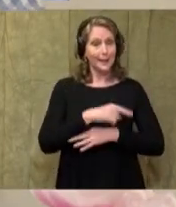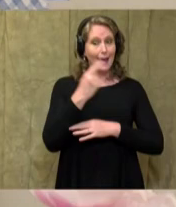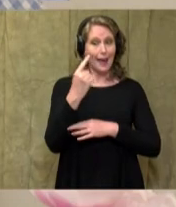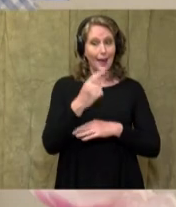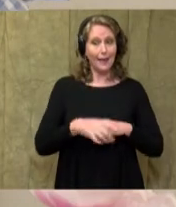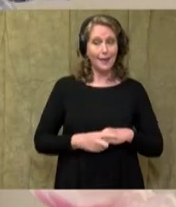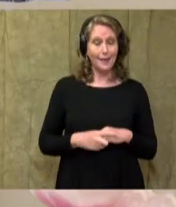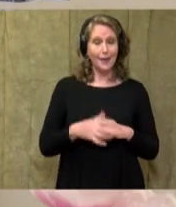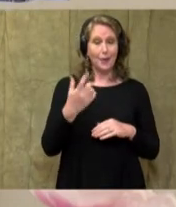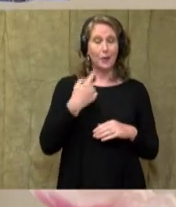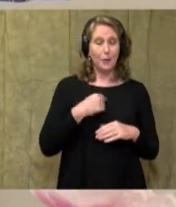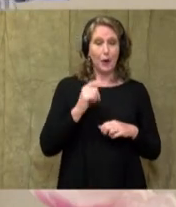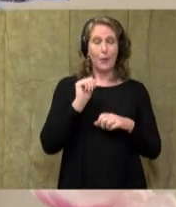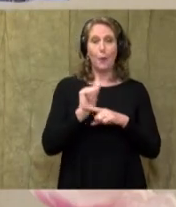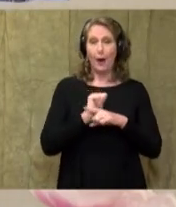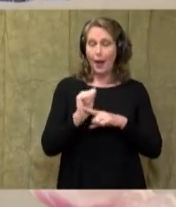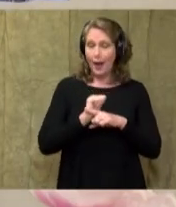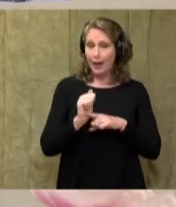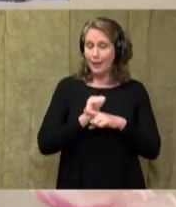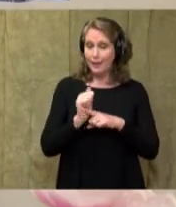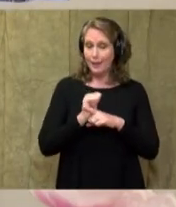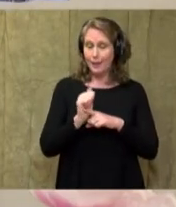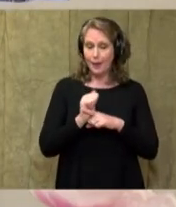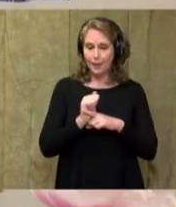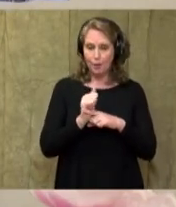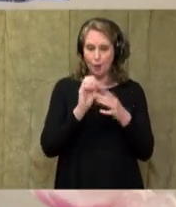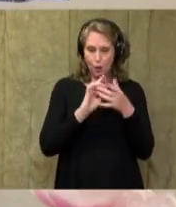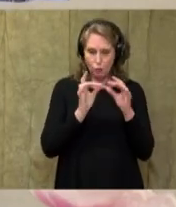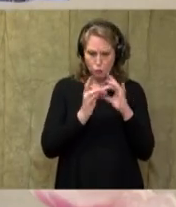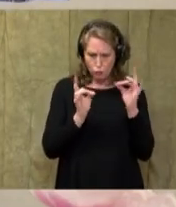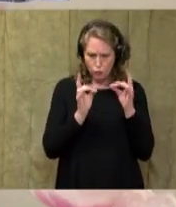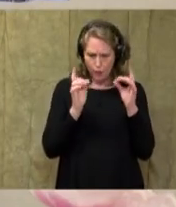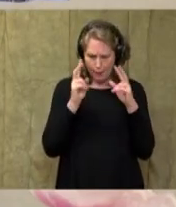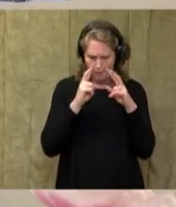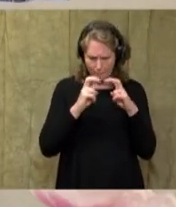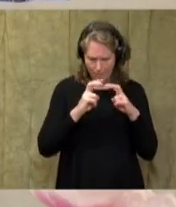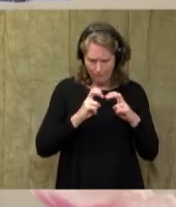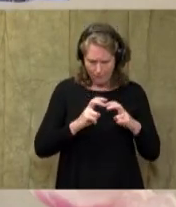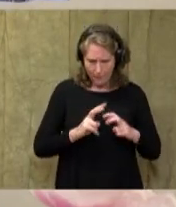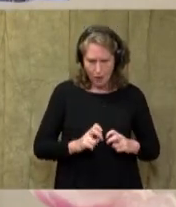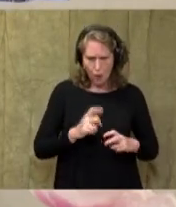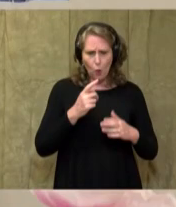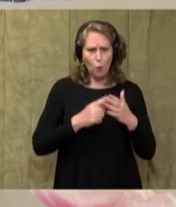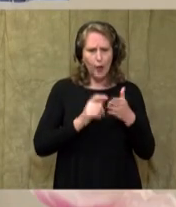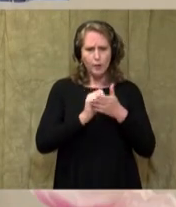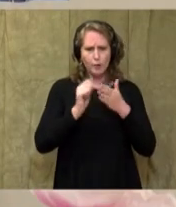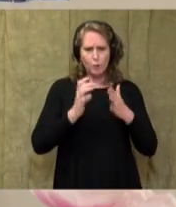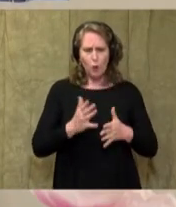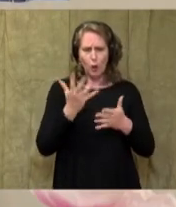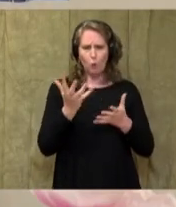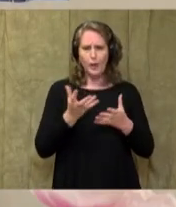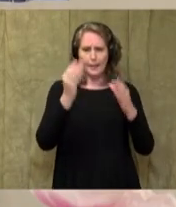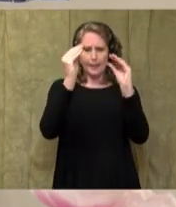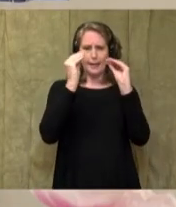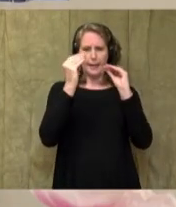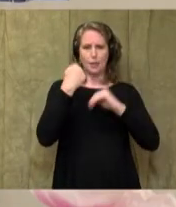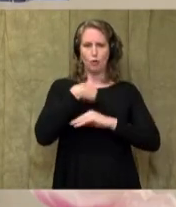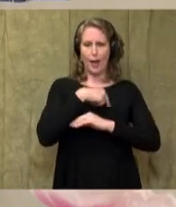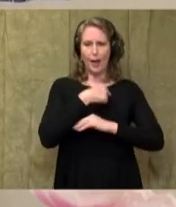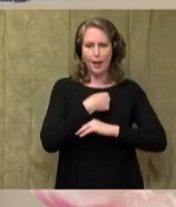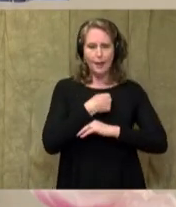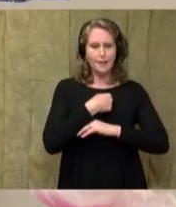today. We are going to work on being able to figure out what it is that the author is trying to teach us.